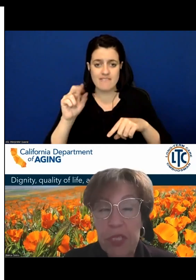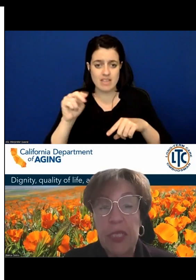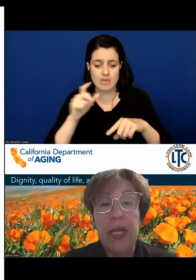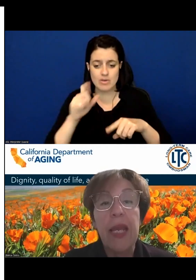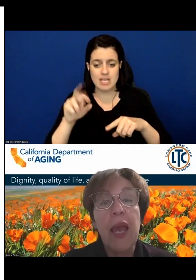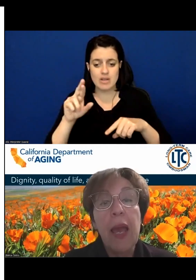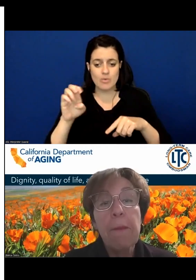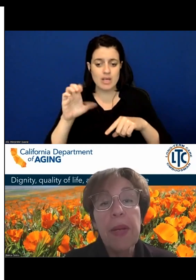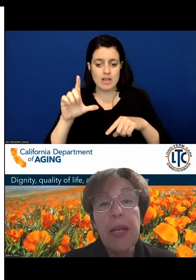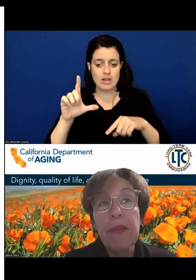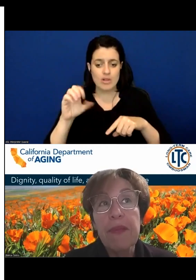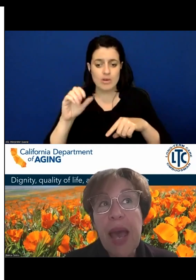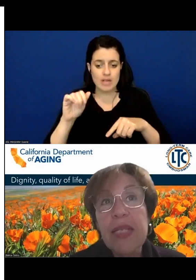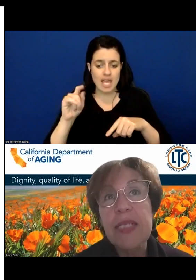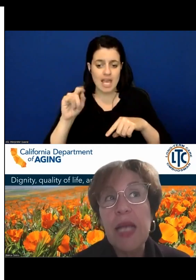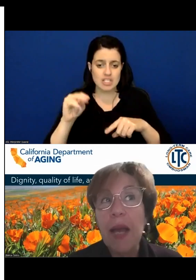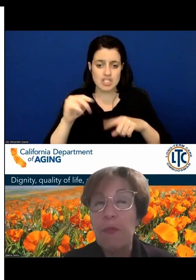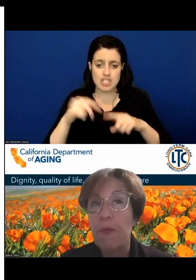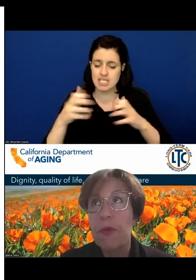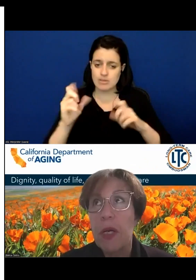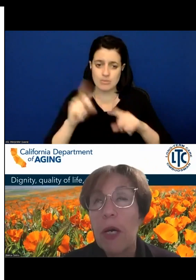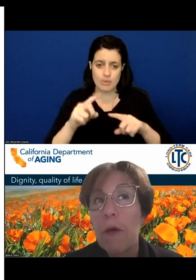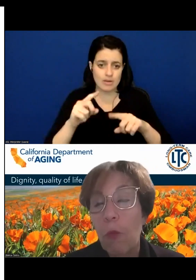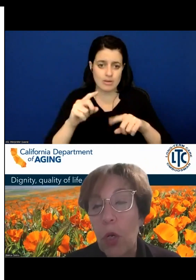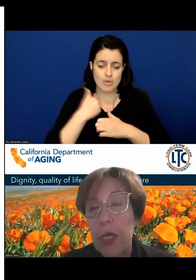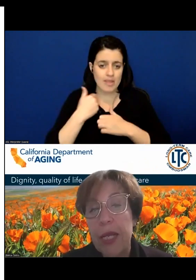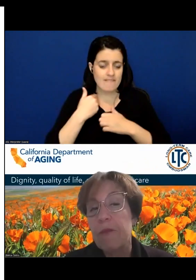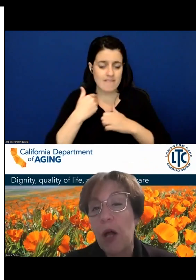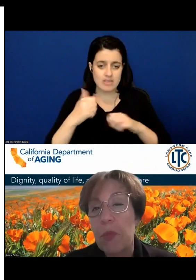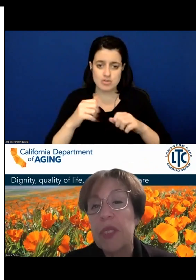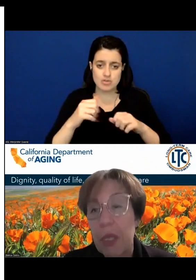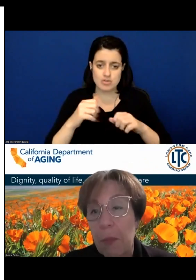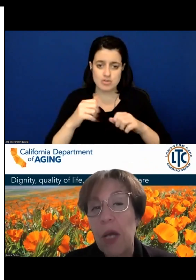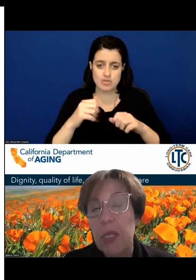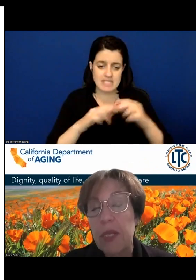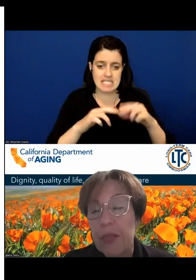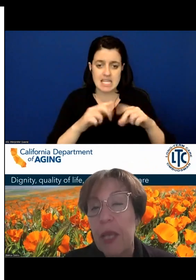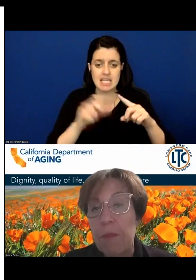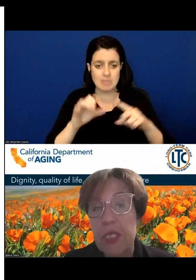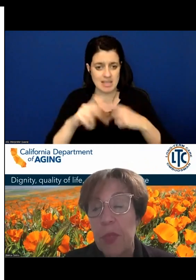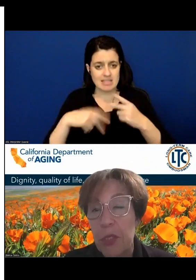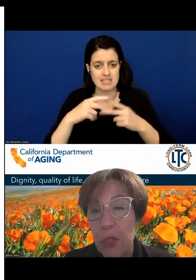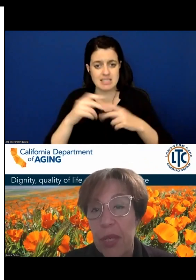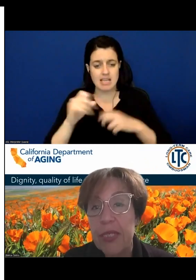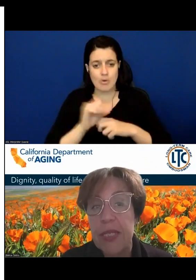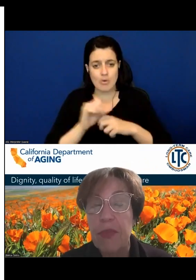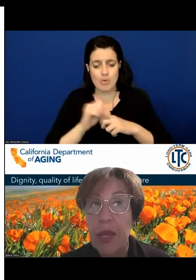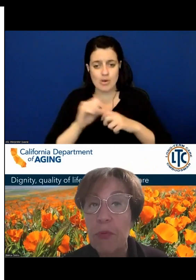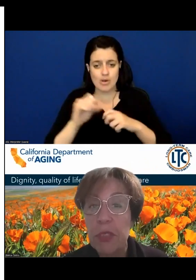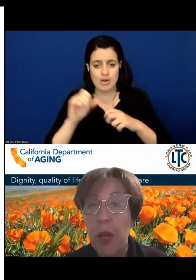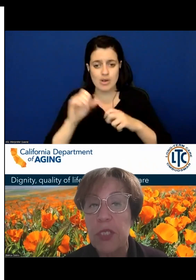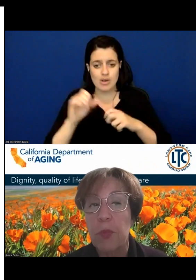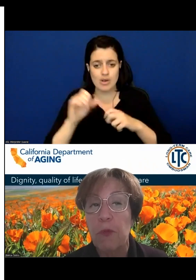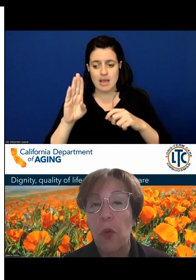veteran facility. But that is the type of work and involvement that the ombudsmen are doing, is that